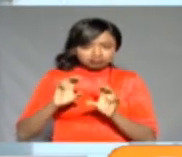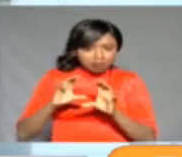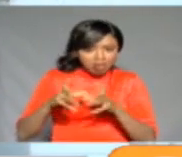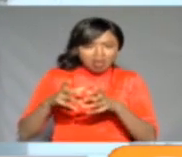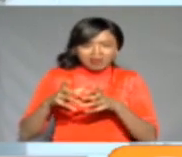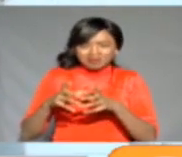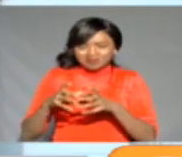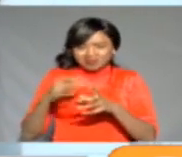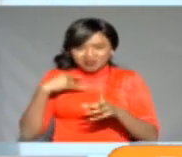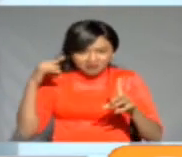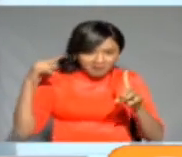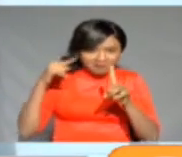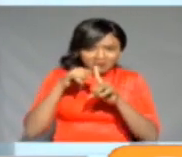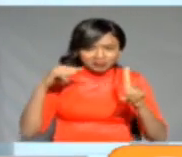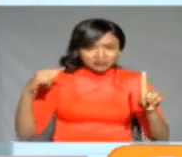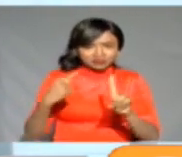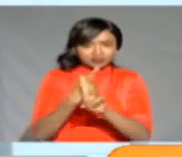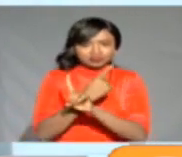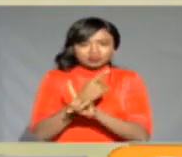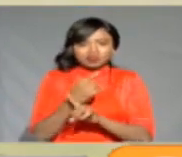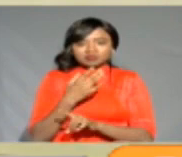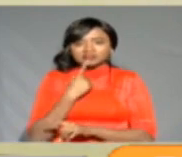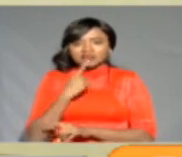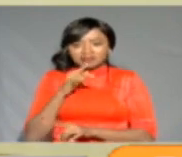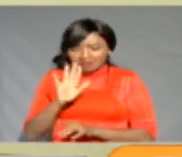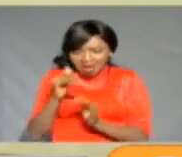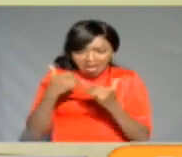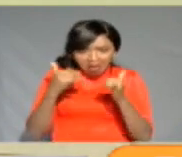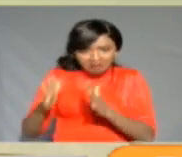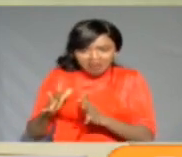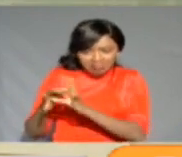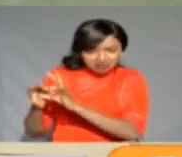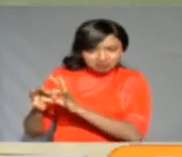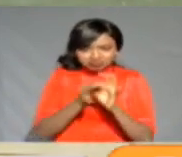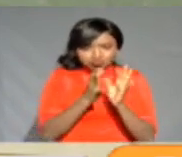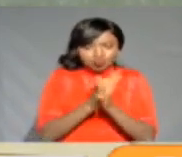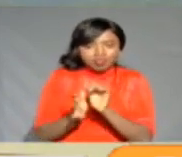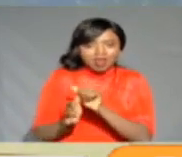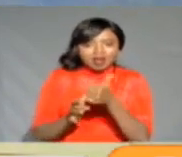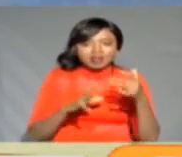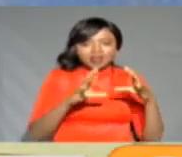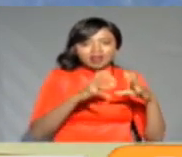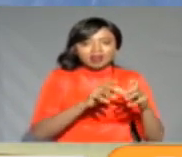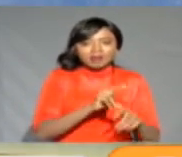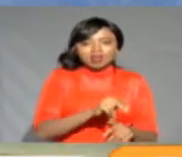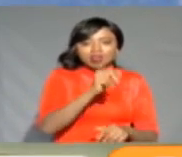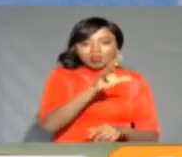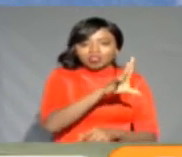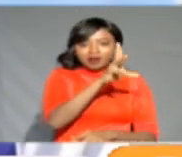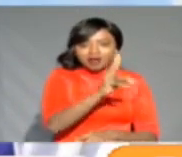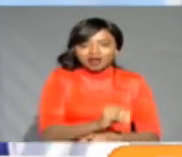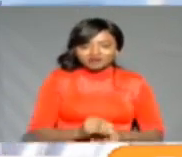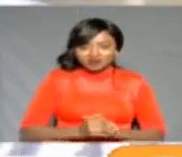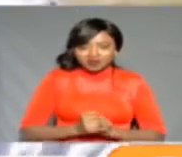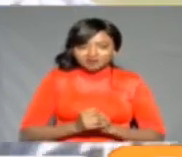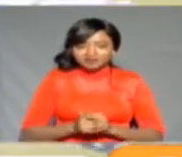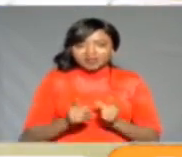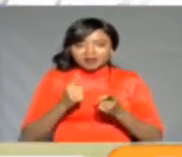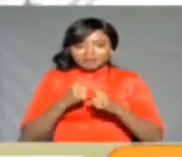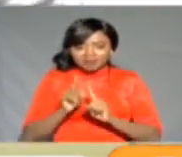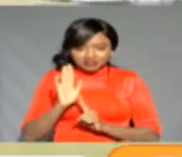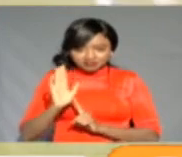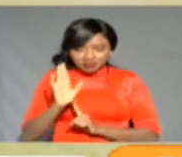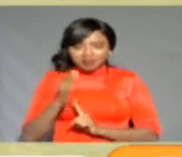intended purpose of Avire's trip, claiming the player was being linked with another club in North Africa. FKF President Nick Mwendwa said